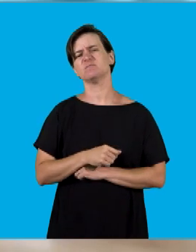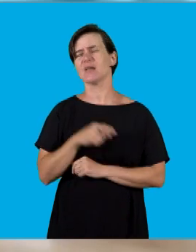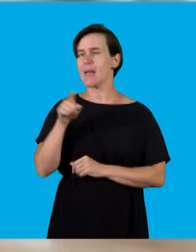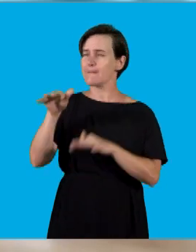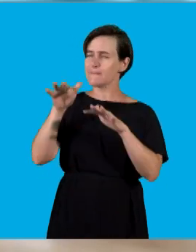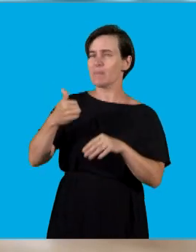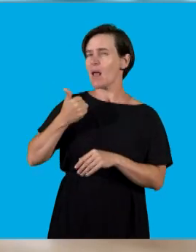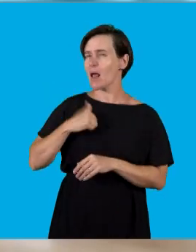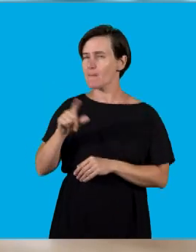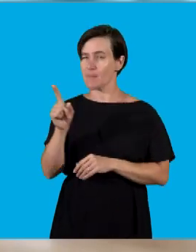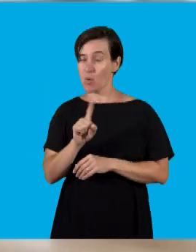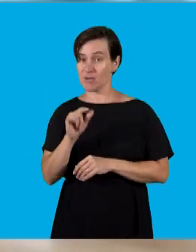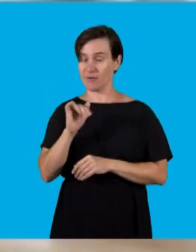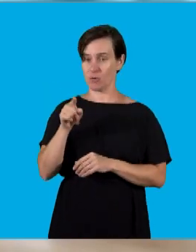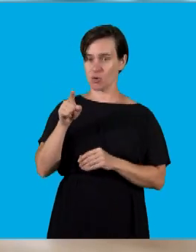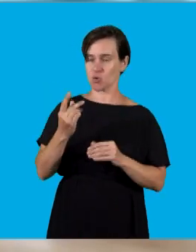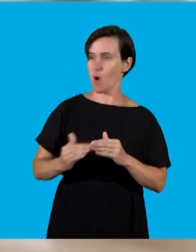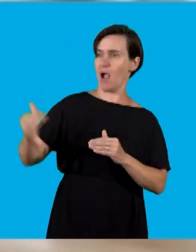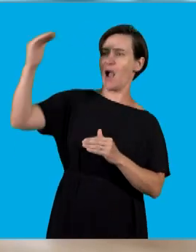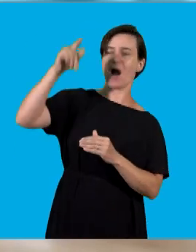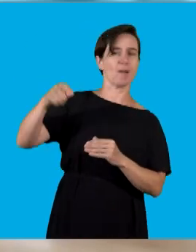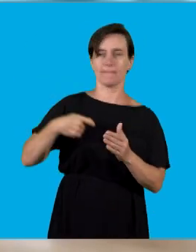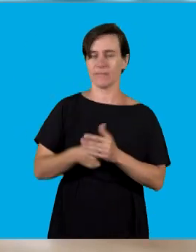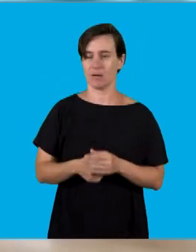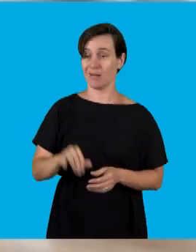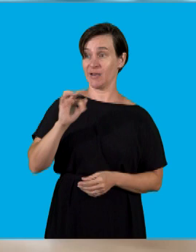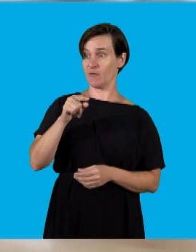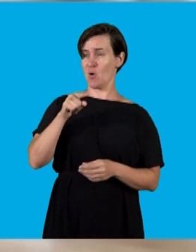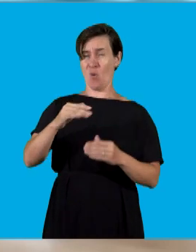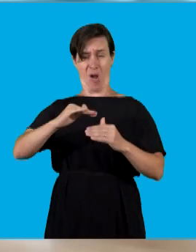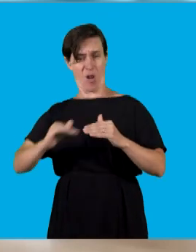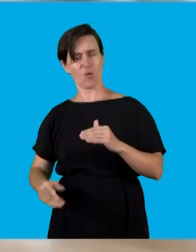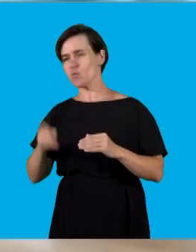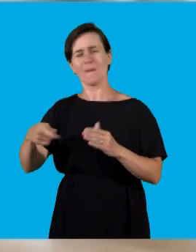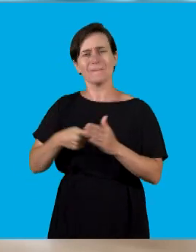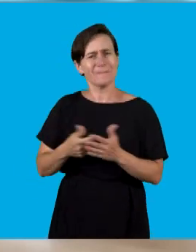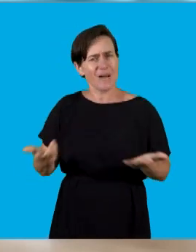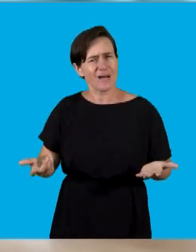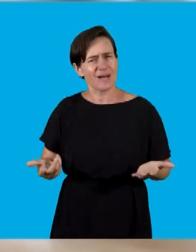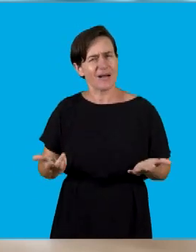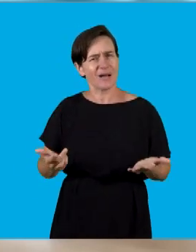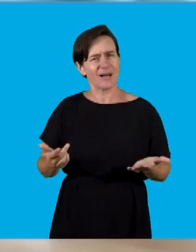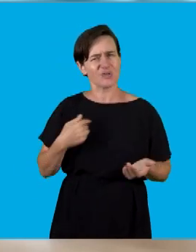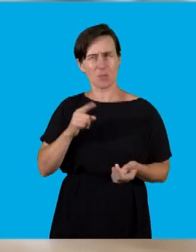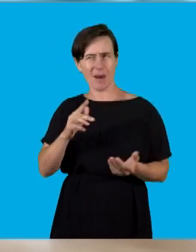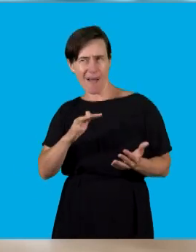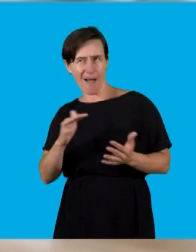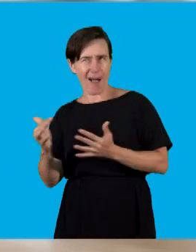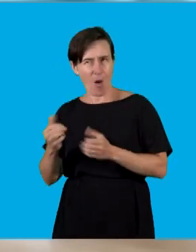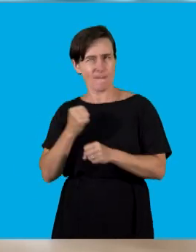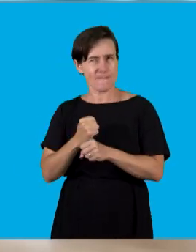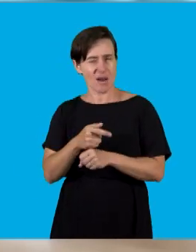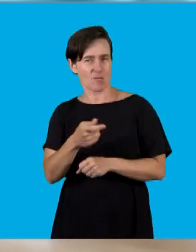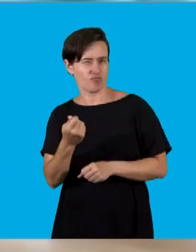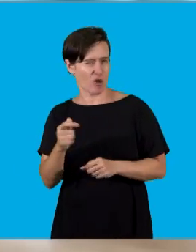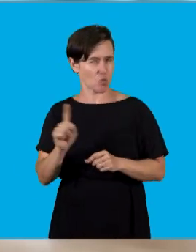exactly customers want? Because if the price is high, they do not buy. And when it's low, they question. That is